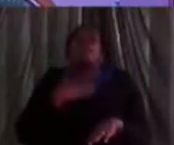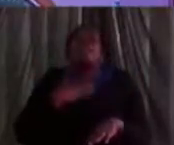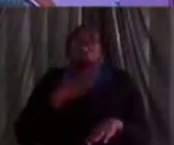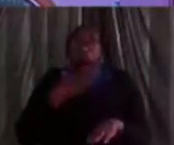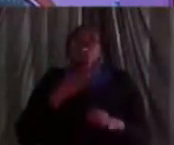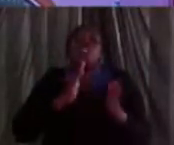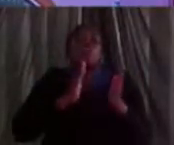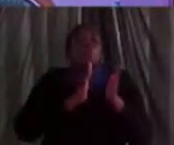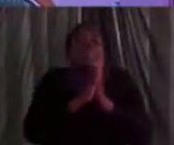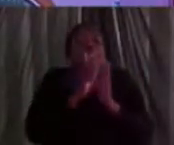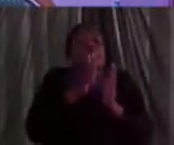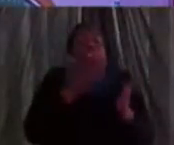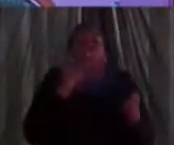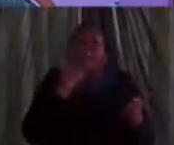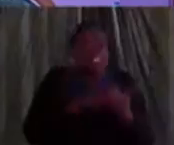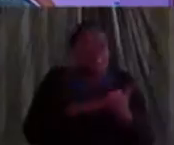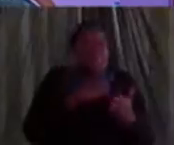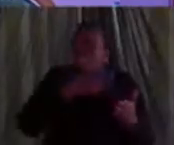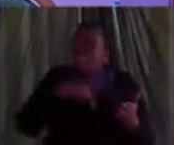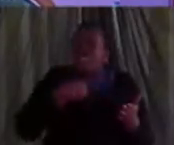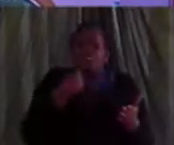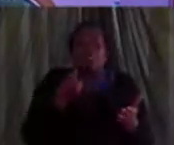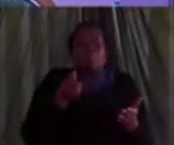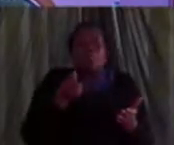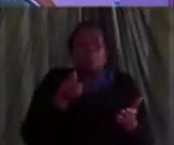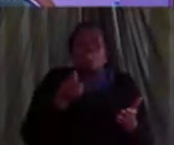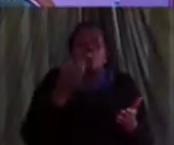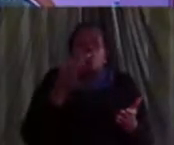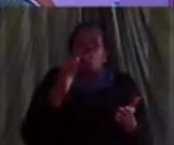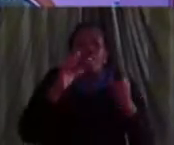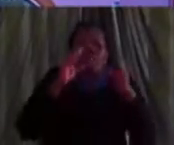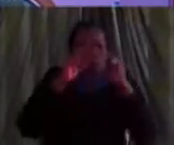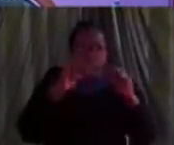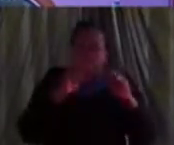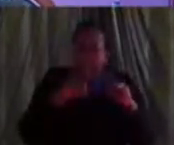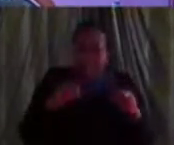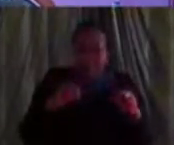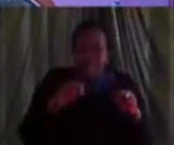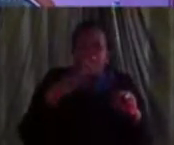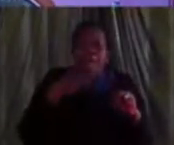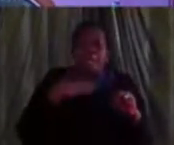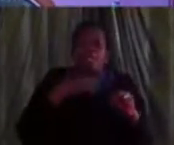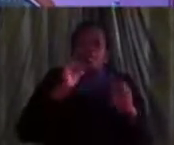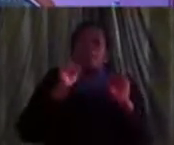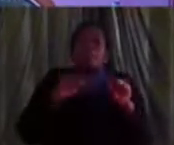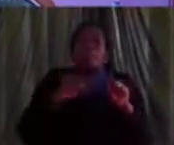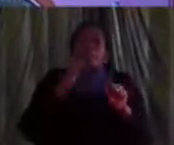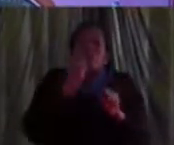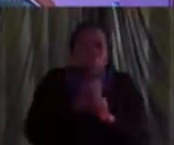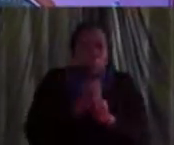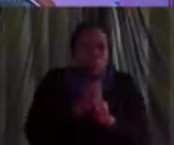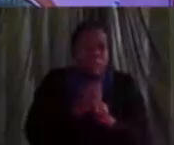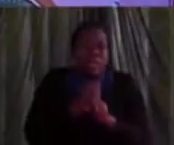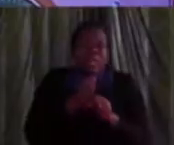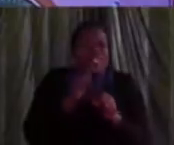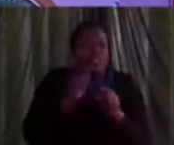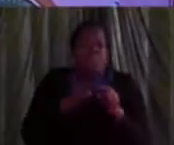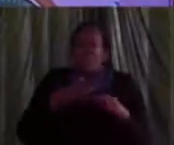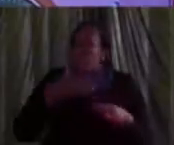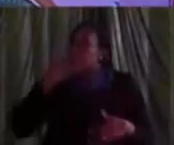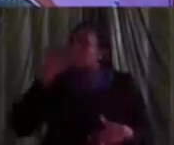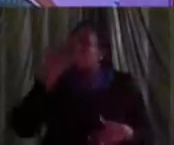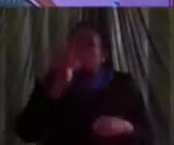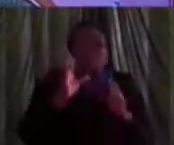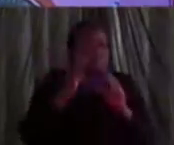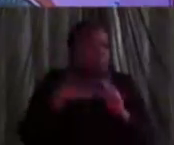letters of inquiry to them, I would do that. As to answers, I will